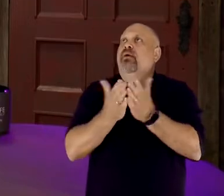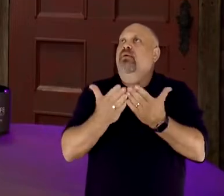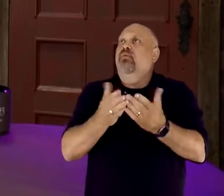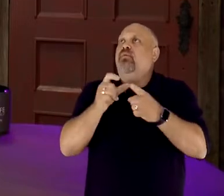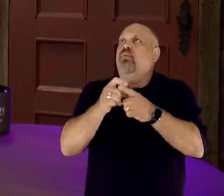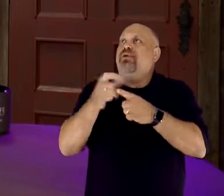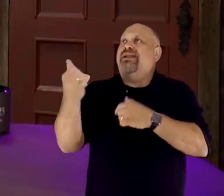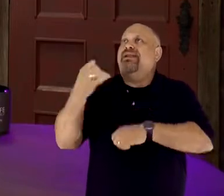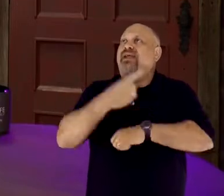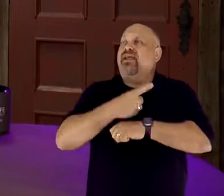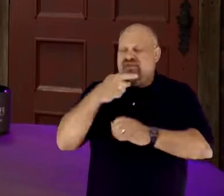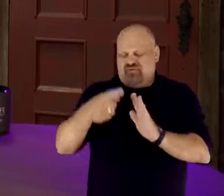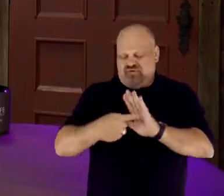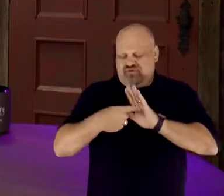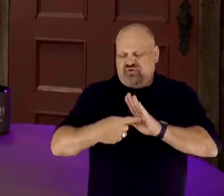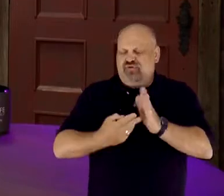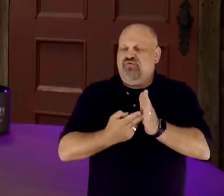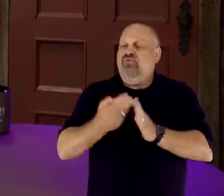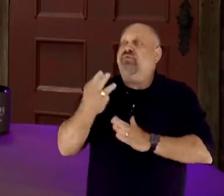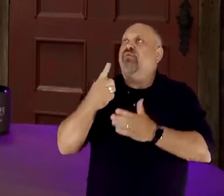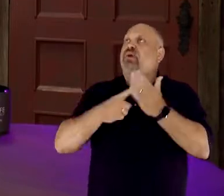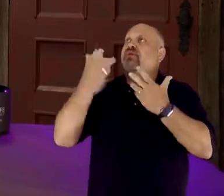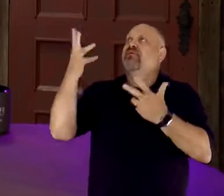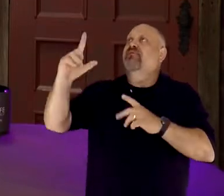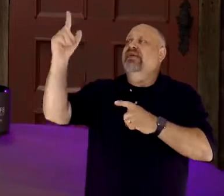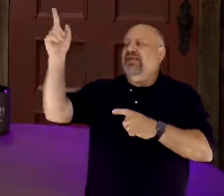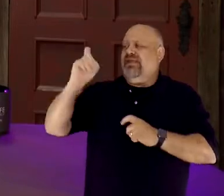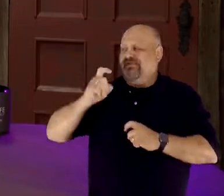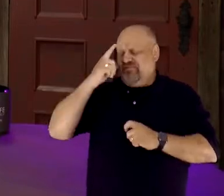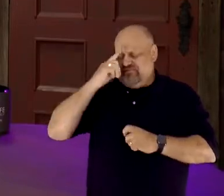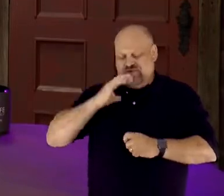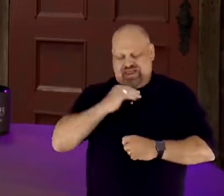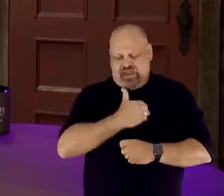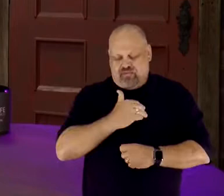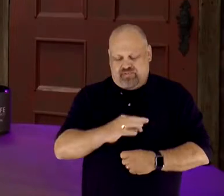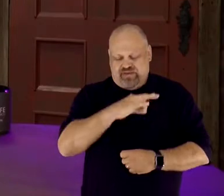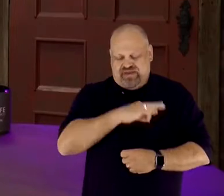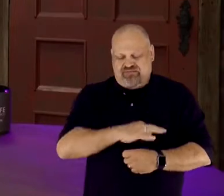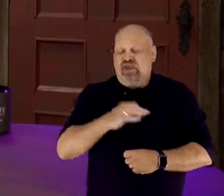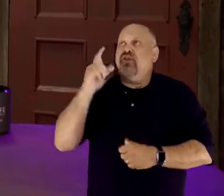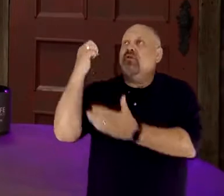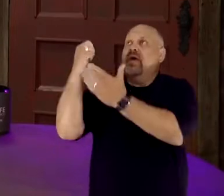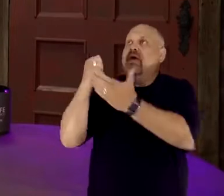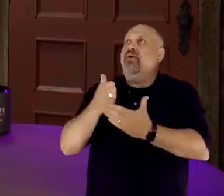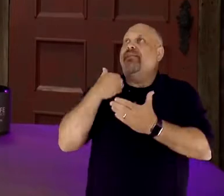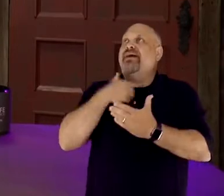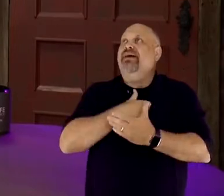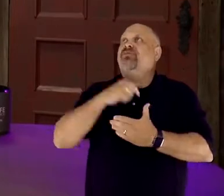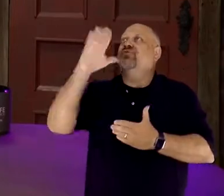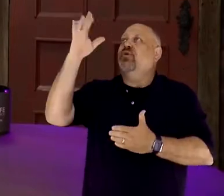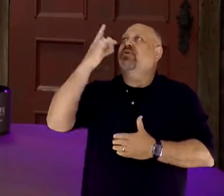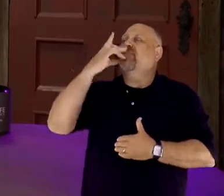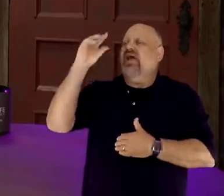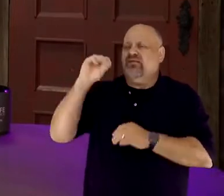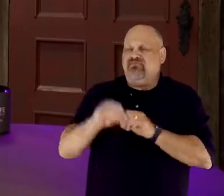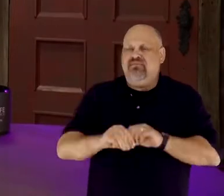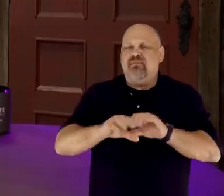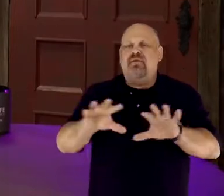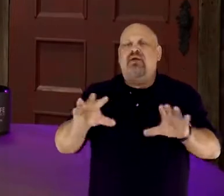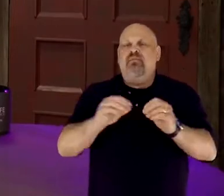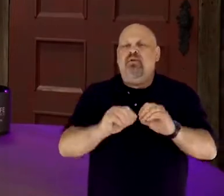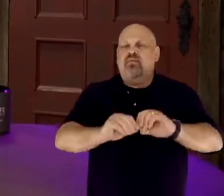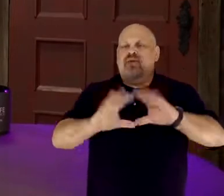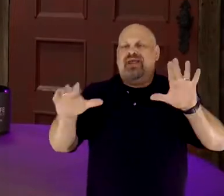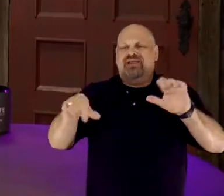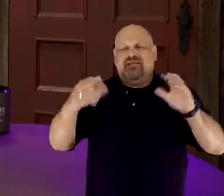would illuminate the truth that you have given for our benefit, and that you would help us to shine your light more brightly in